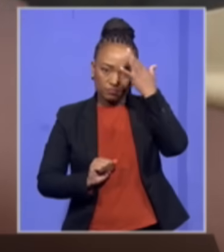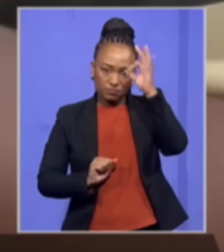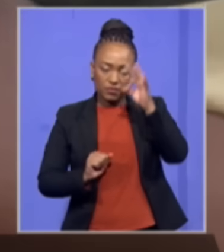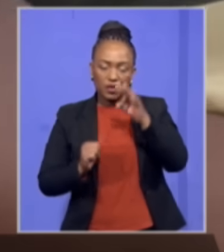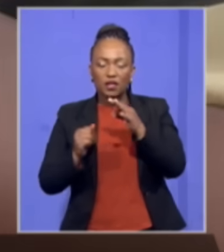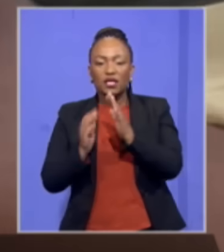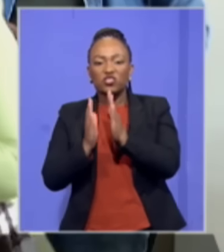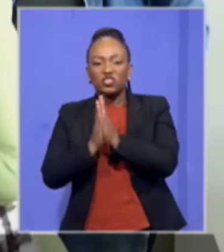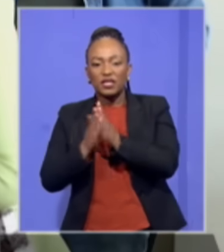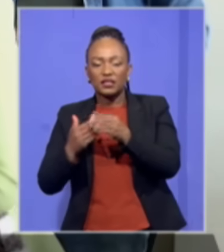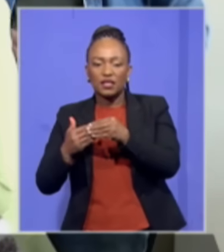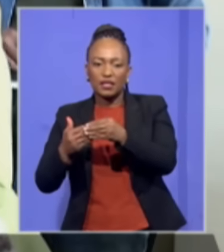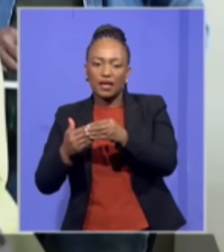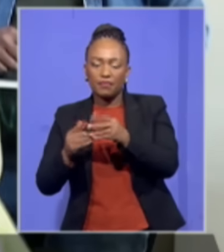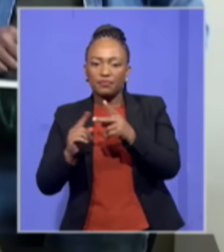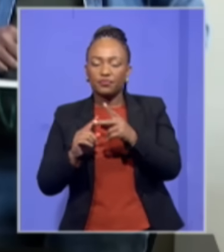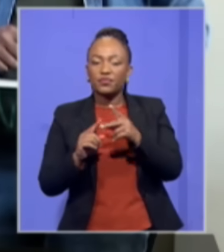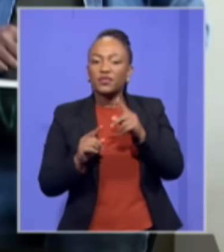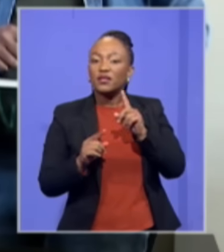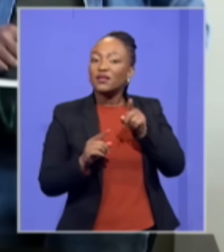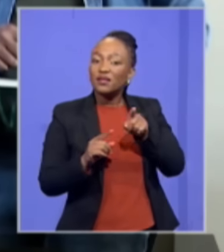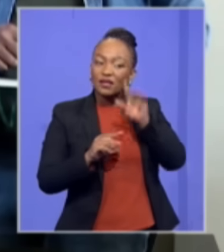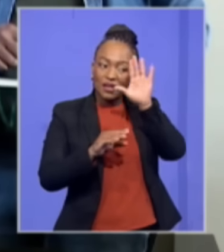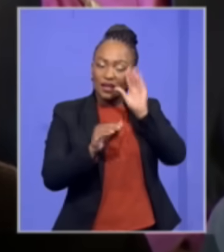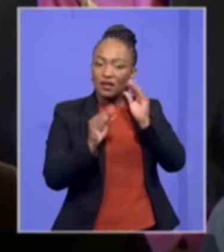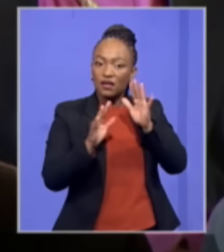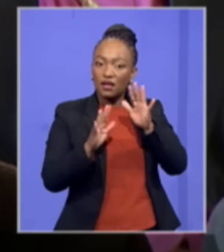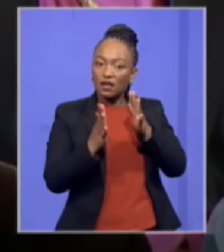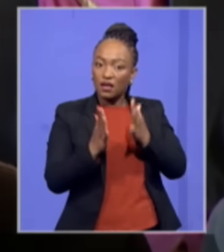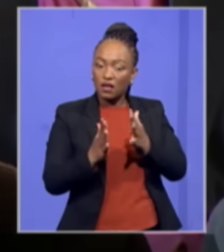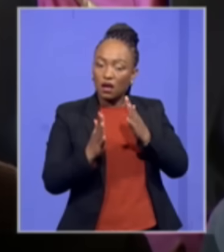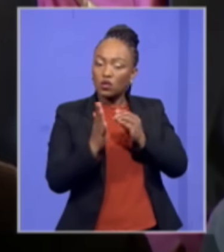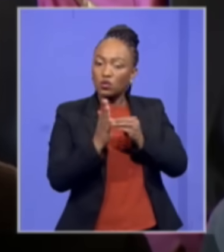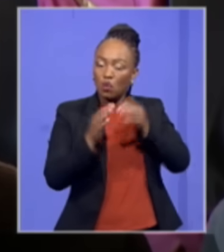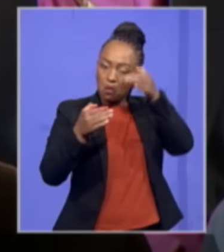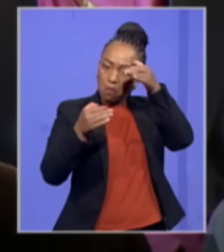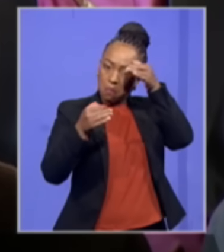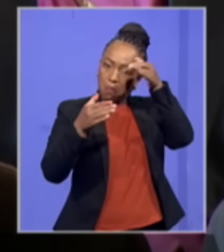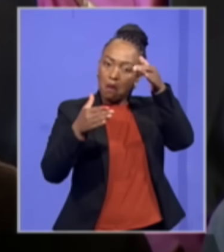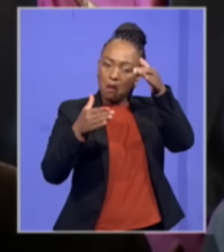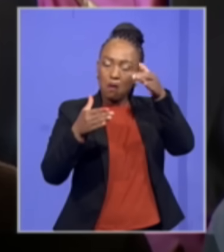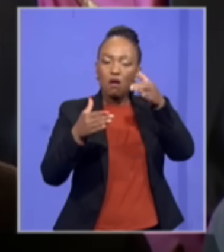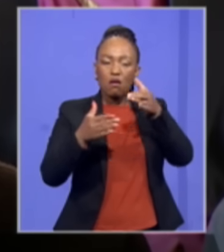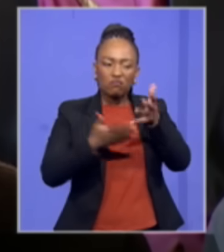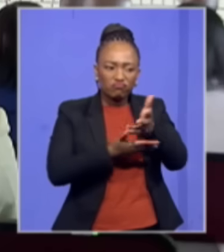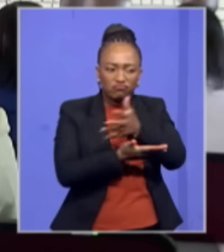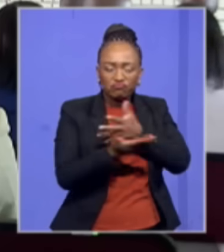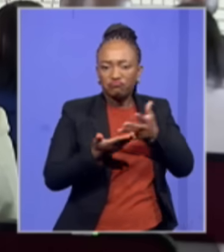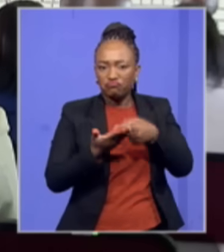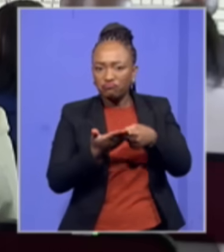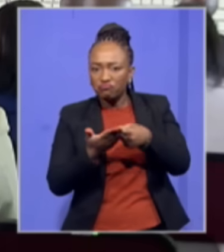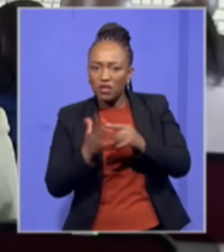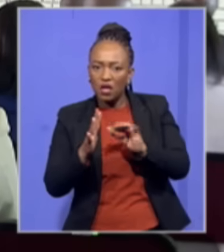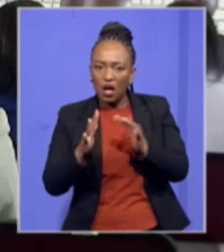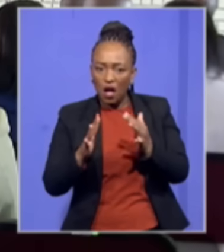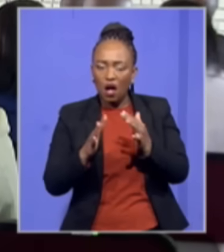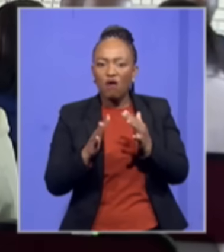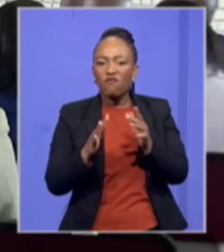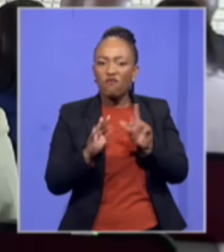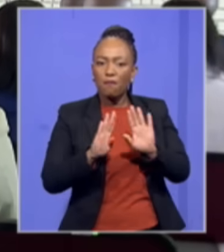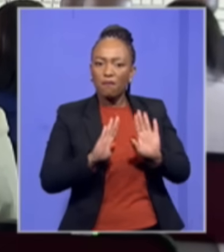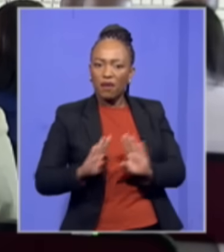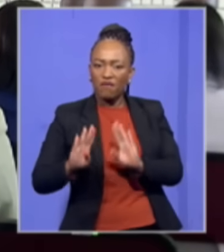sedumedi le barutehi ba ntse ba bontshana ka dintlha tsa bohlokwa tse ka thusang maanong a kahobotjha ya